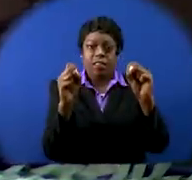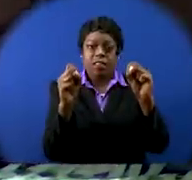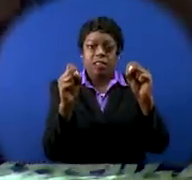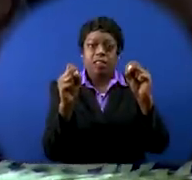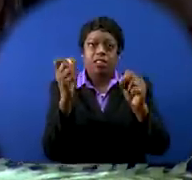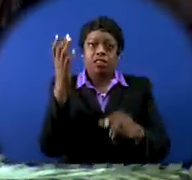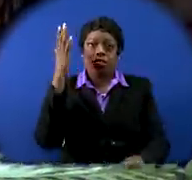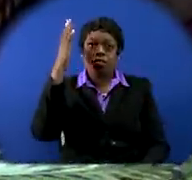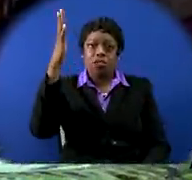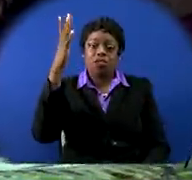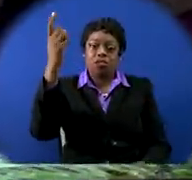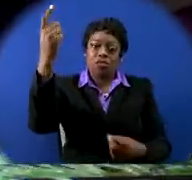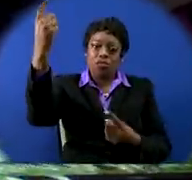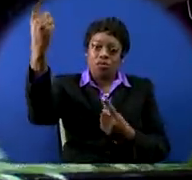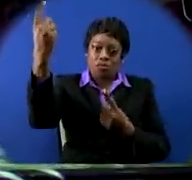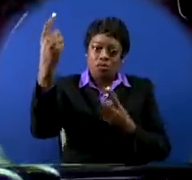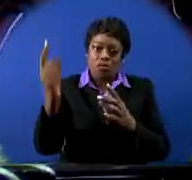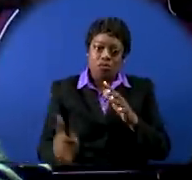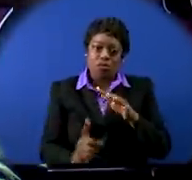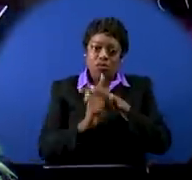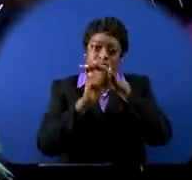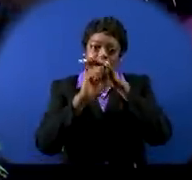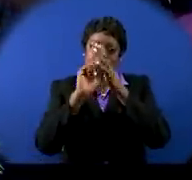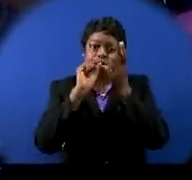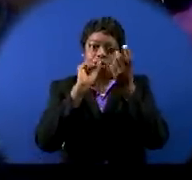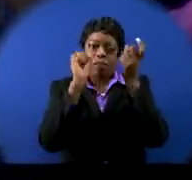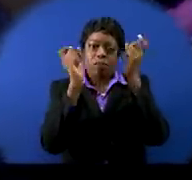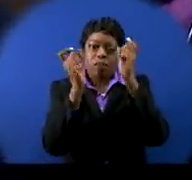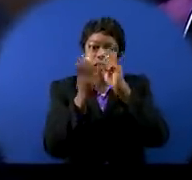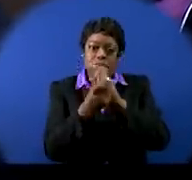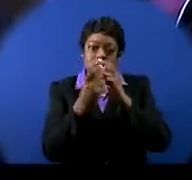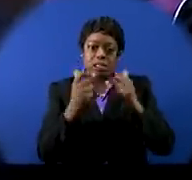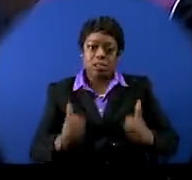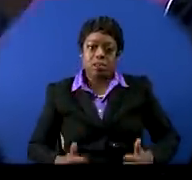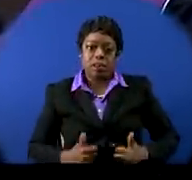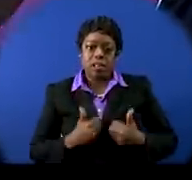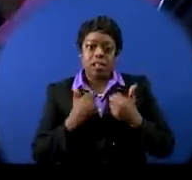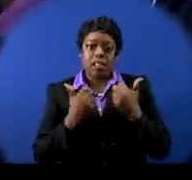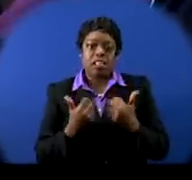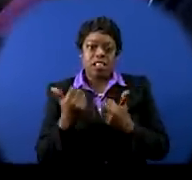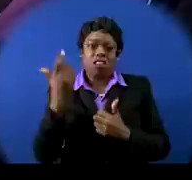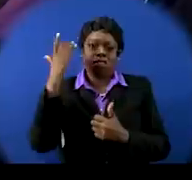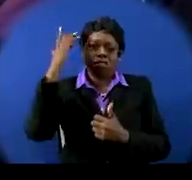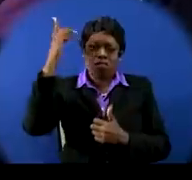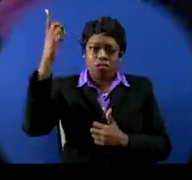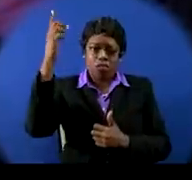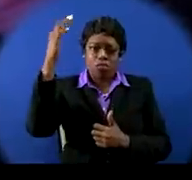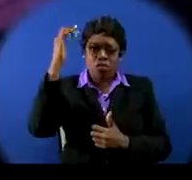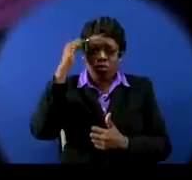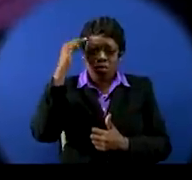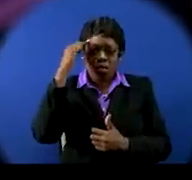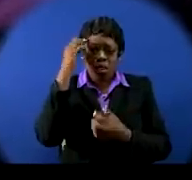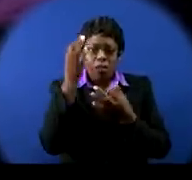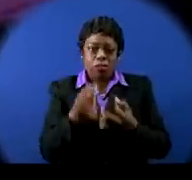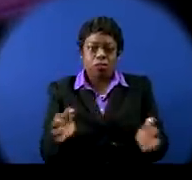you came and changed my life. You thought I was worth